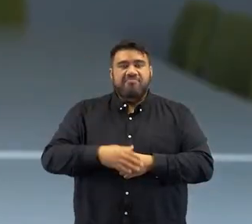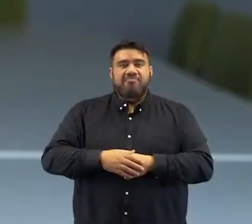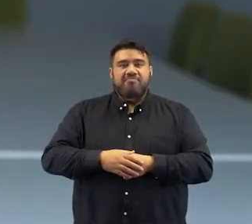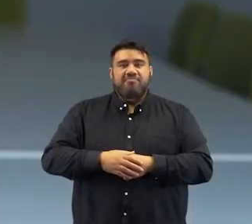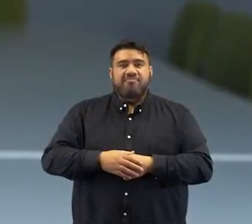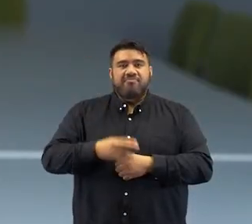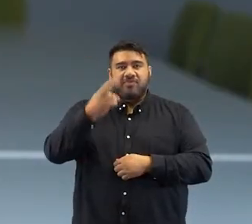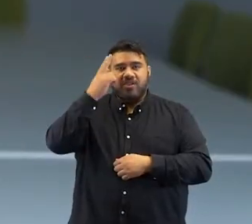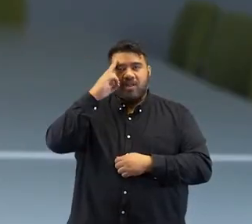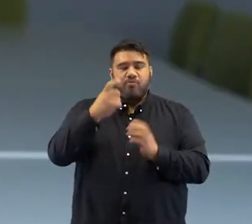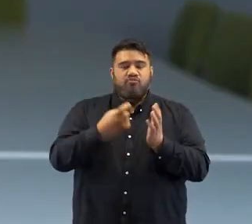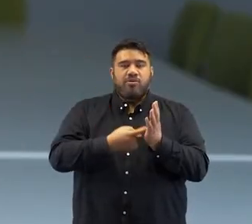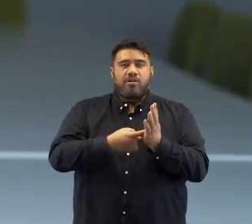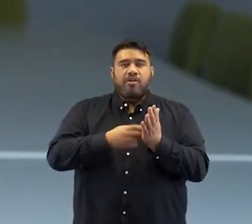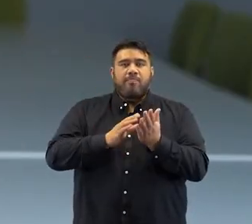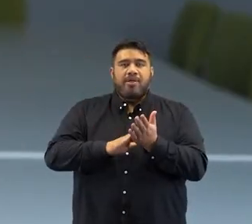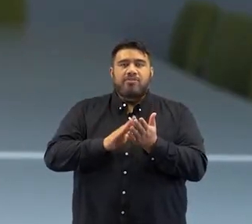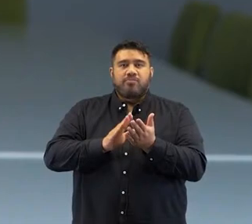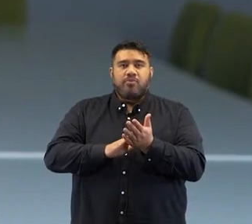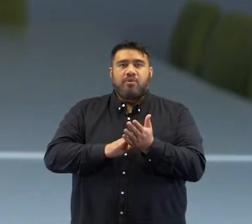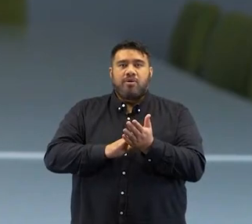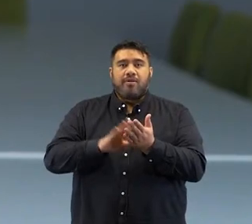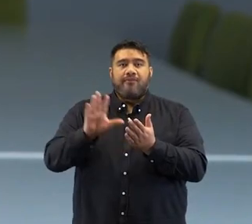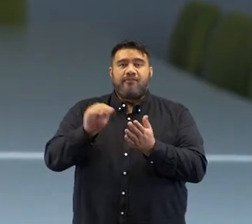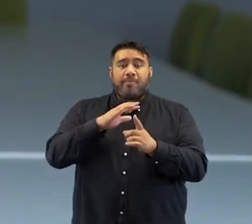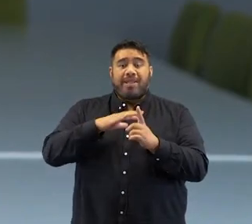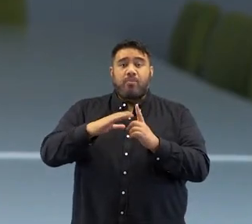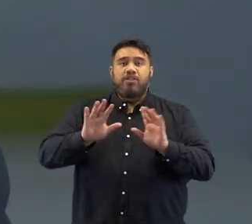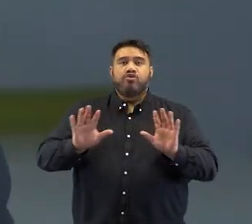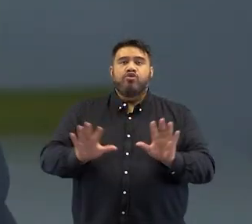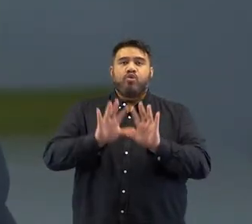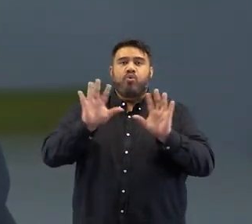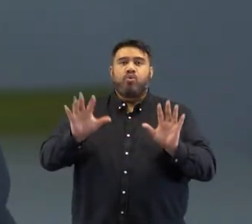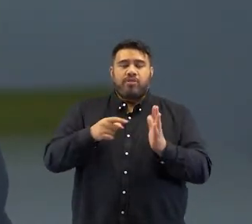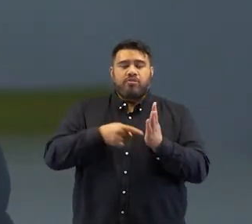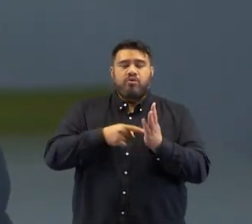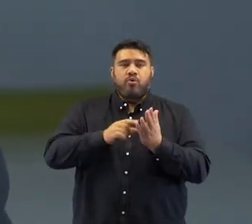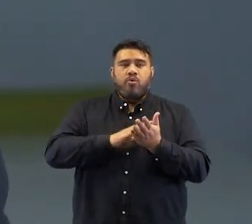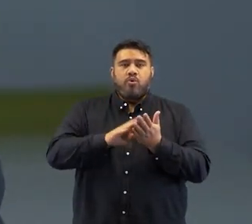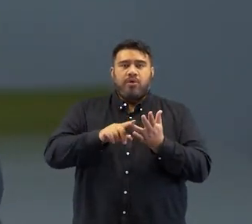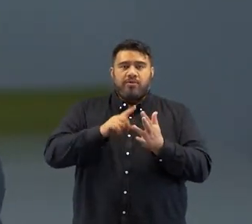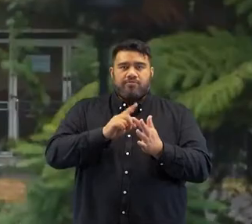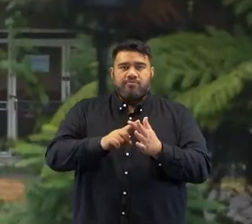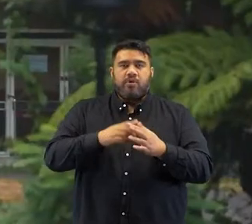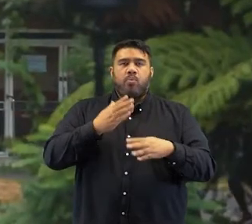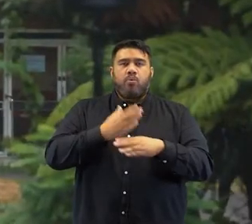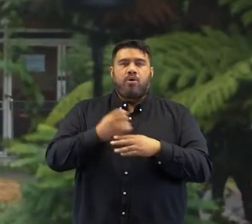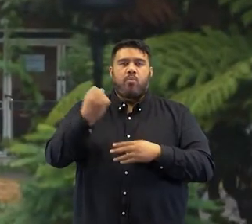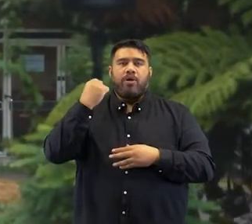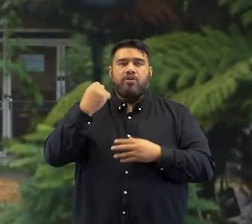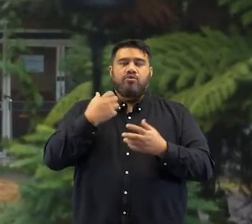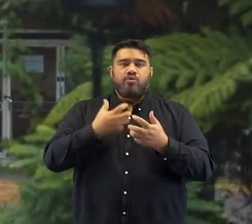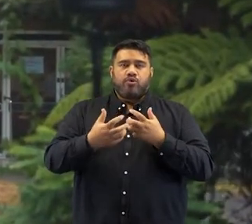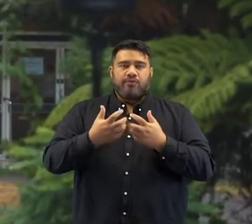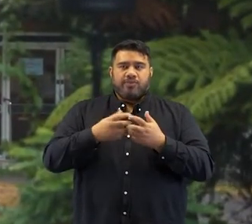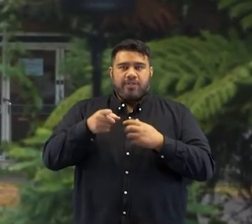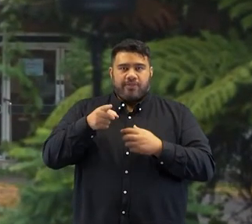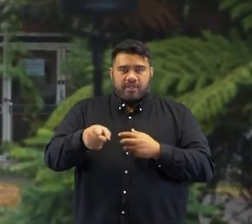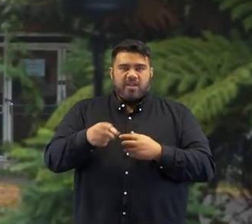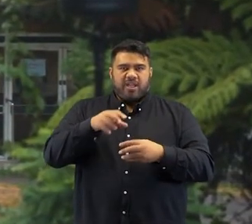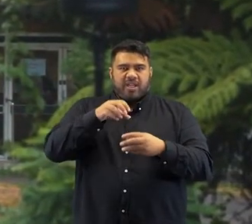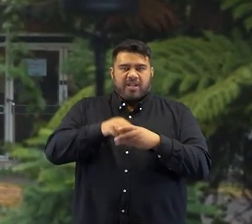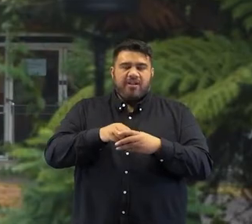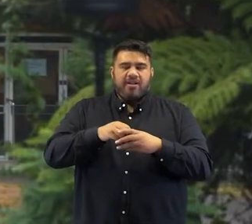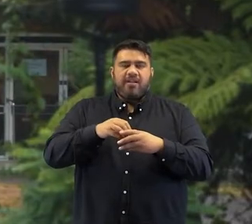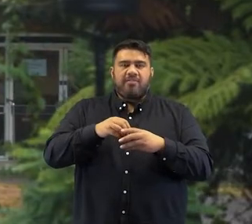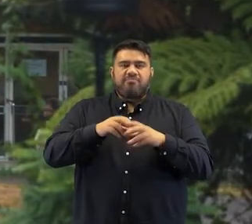Tēnā koe, ko Ahorangi Rangi Mātāmua hau, nō Tūhoe. Kei konei au e mahi ana kei te whare wānanga o Waikato, kei